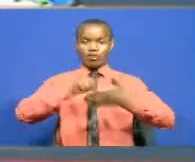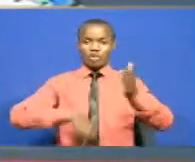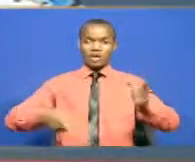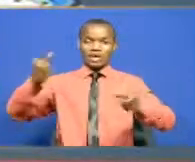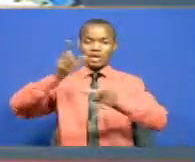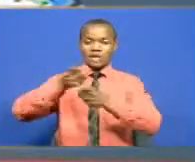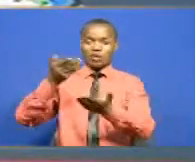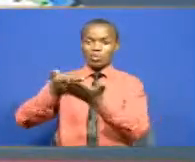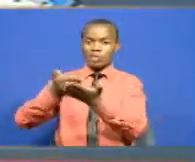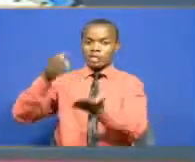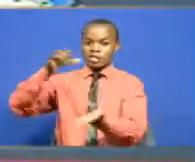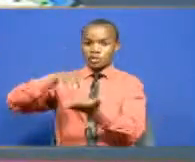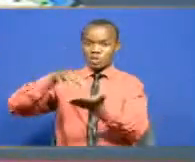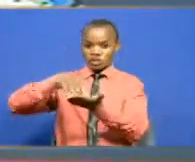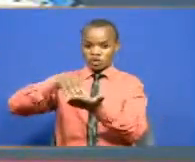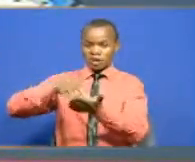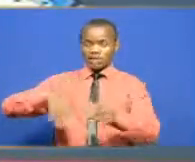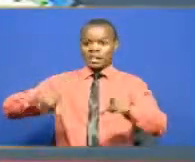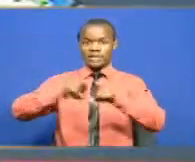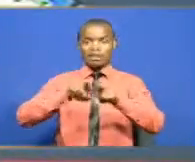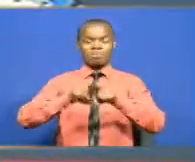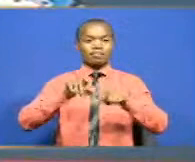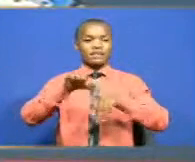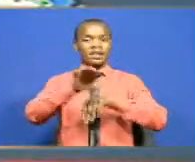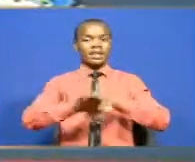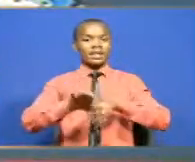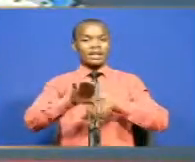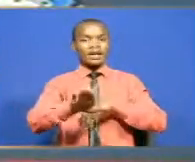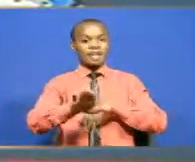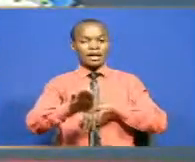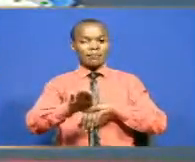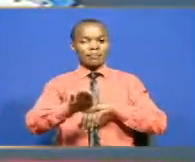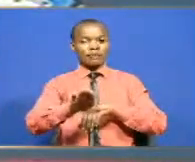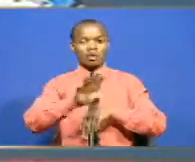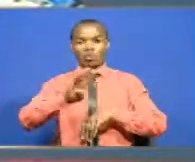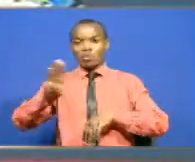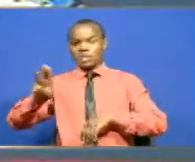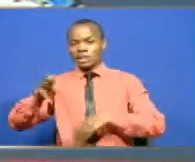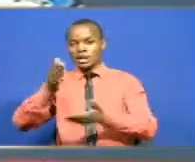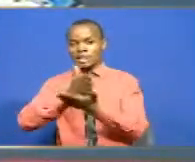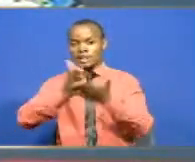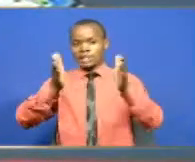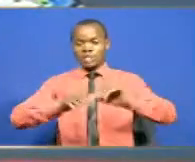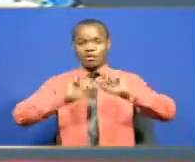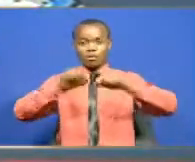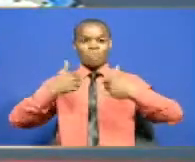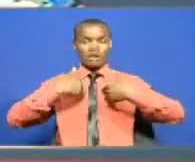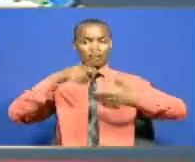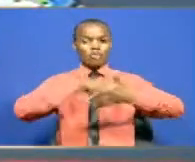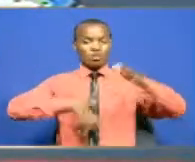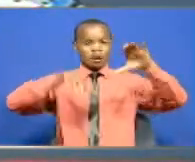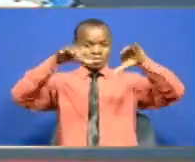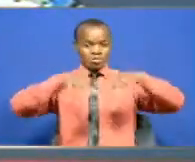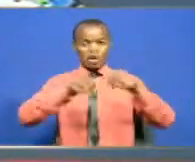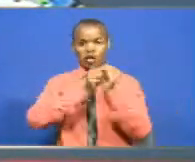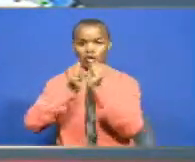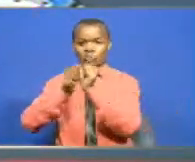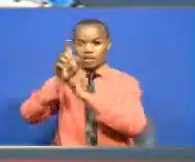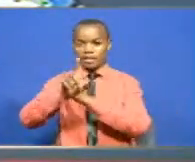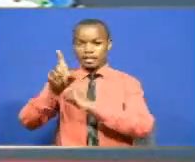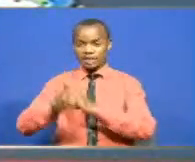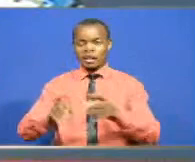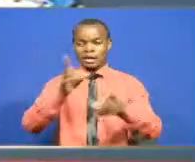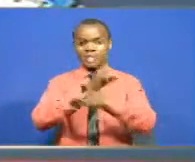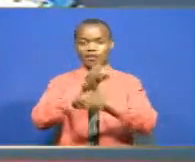conditions across the country. The Lake Mbezi region and western sector will experience showers accompanied by thunderstorms over several places.